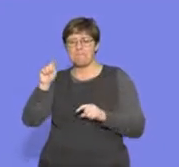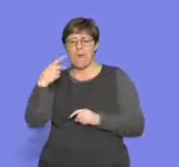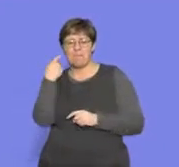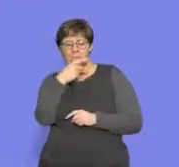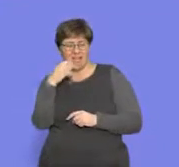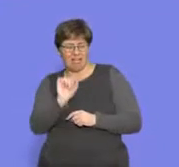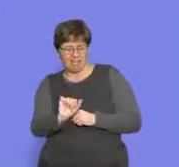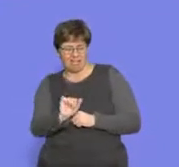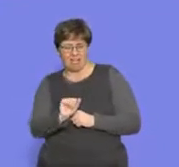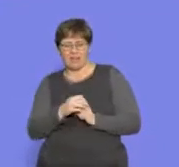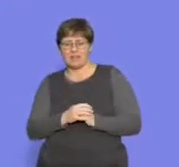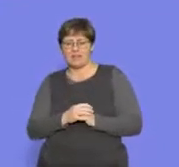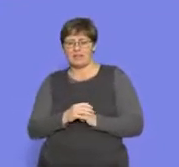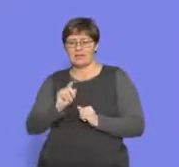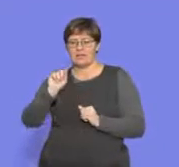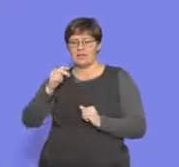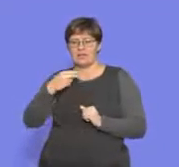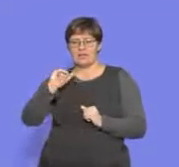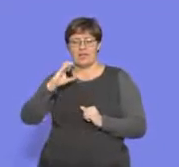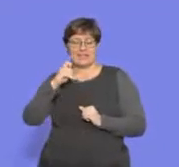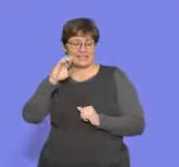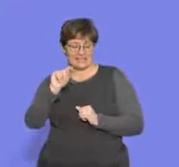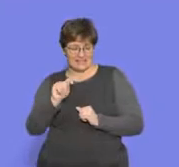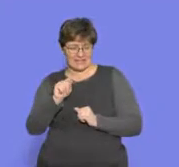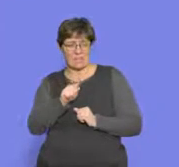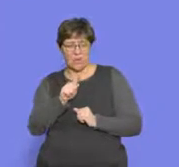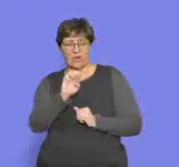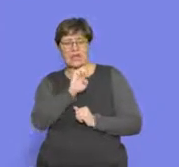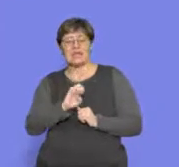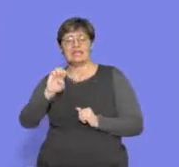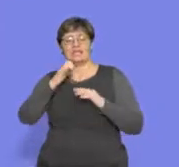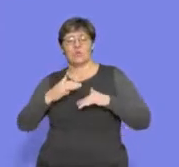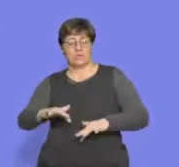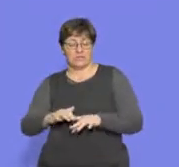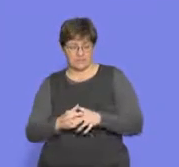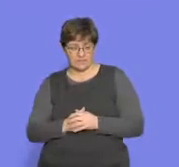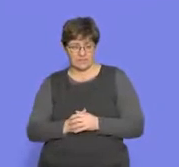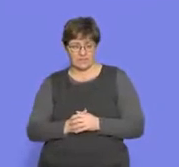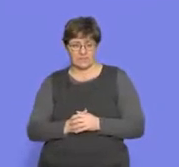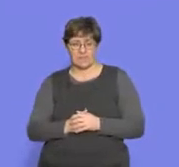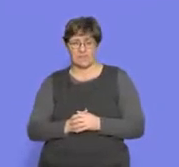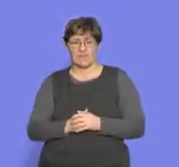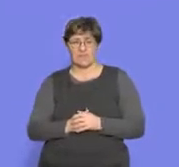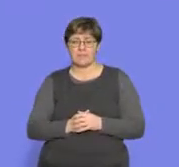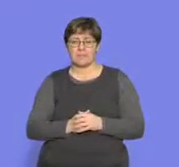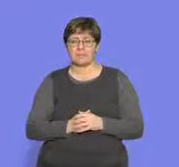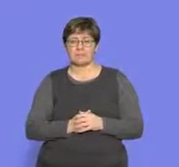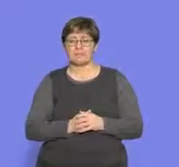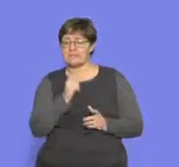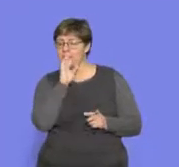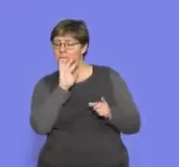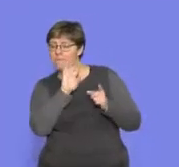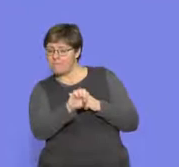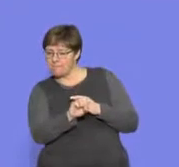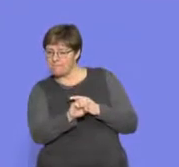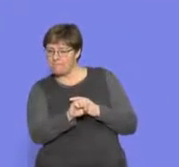purple areas called the thicket biomes, and these are areas along the eastern coast of South Africa. And then we also need to